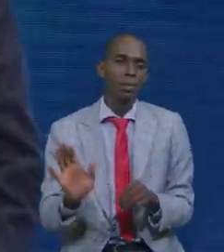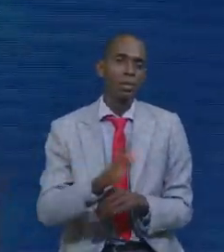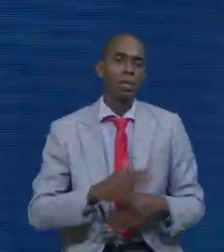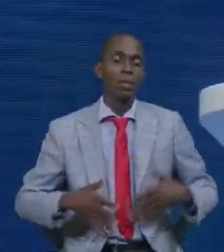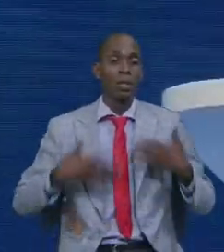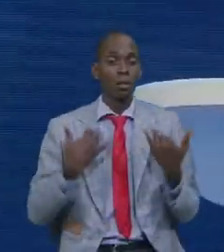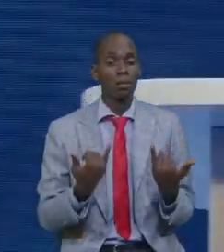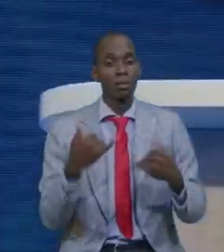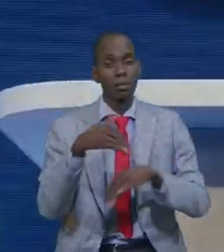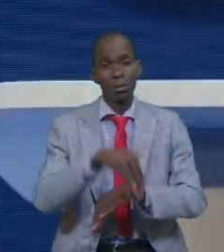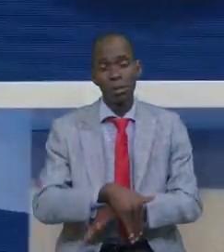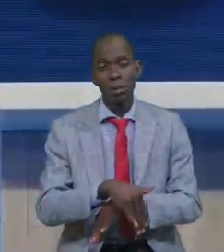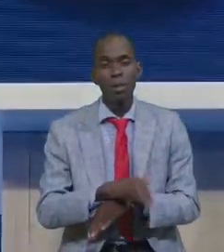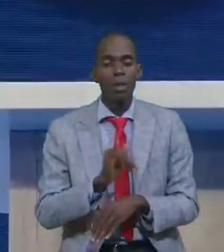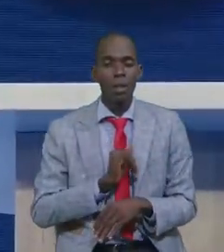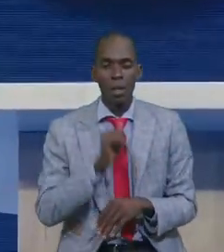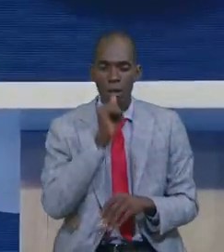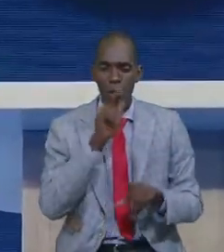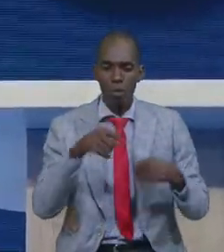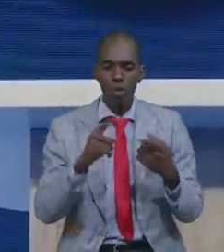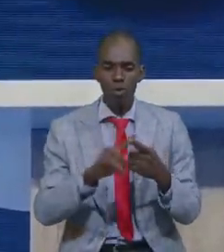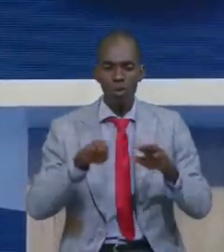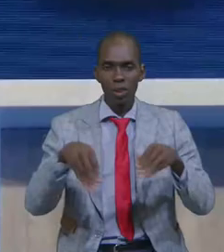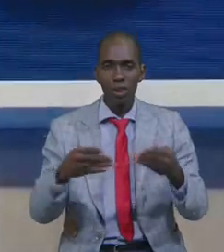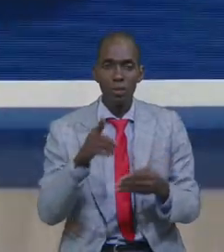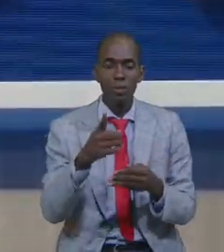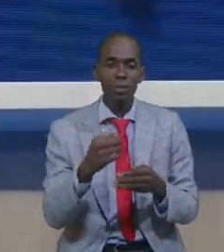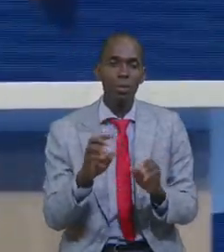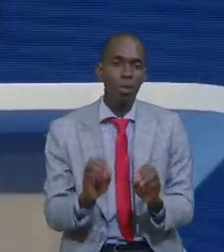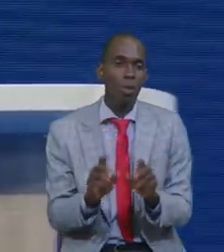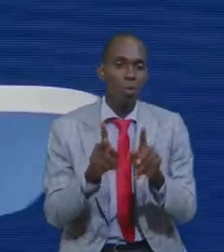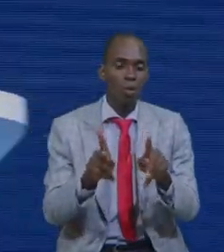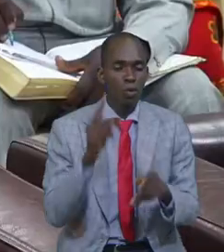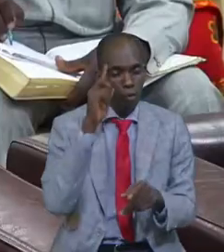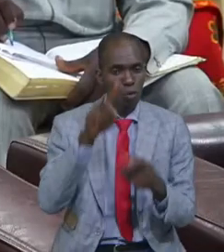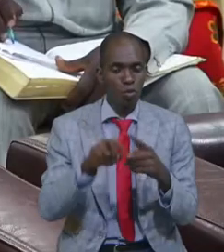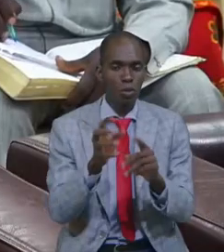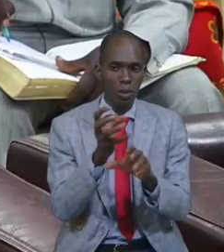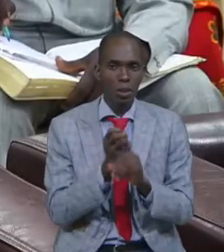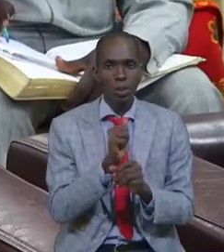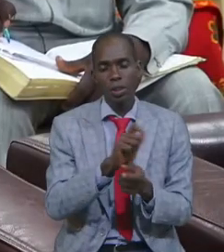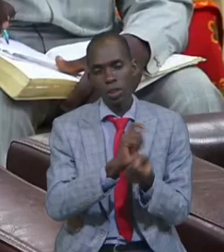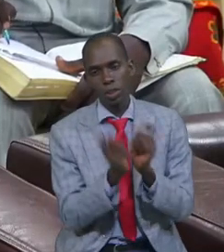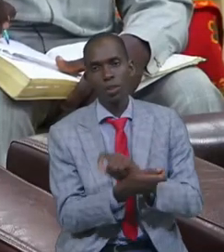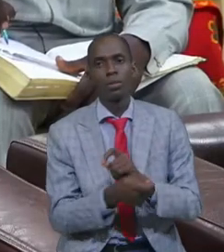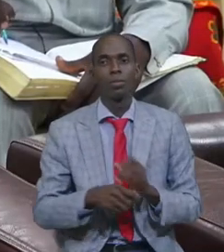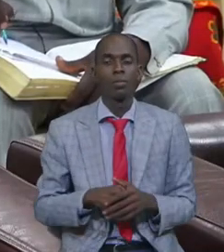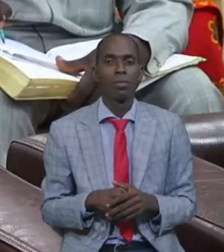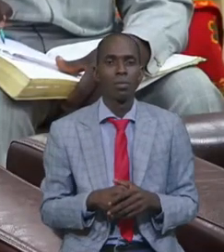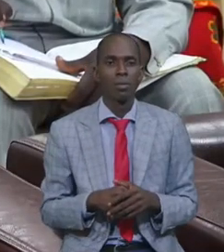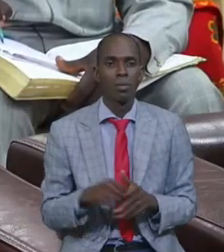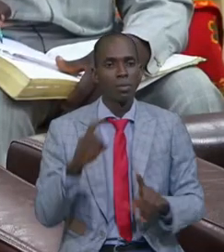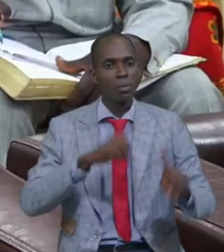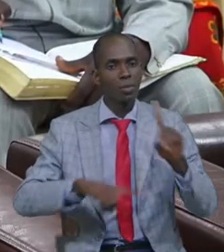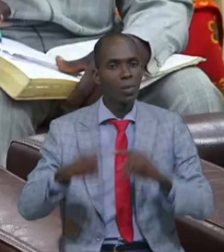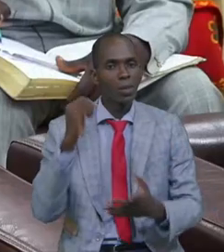And tonight, I'm going to give you the chance to have a turning point. I didn't hear you